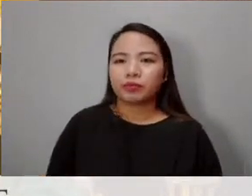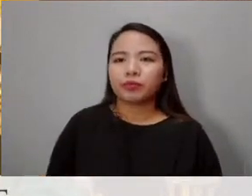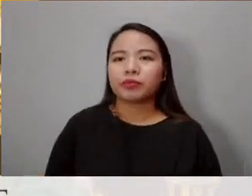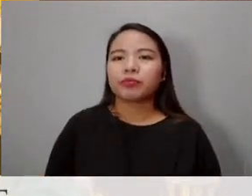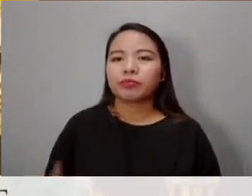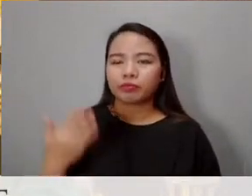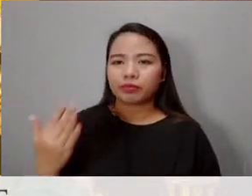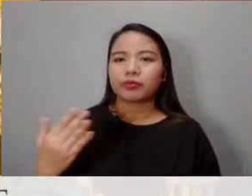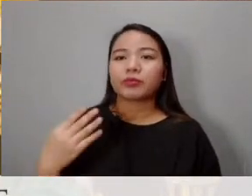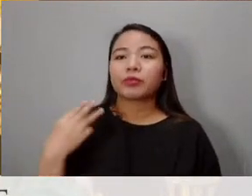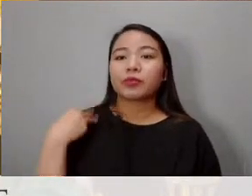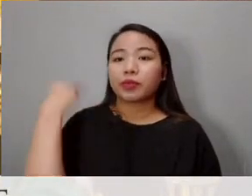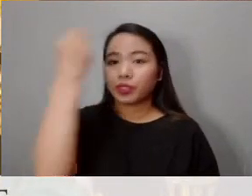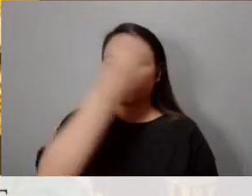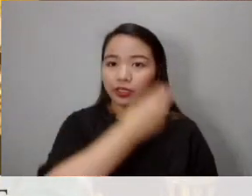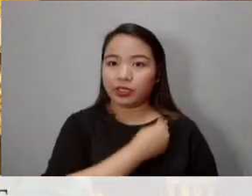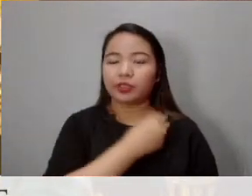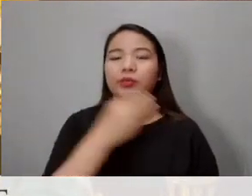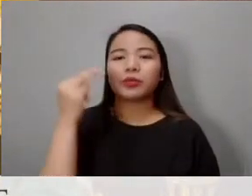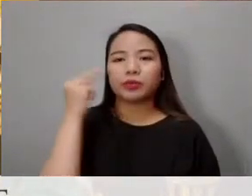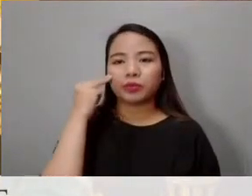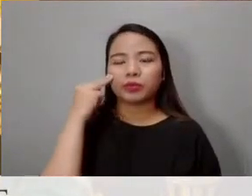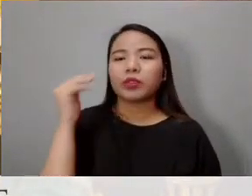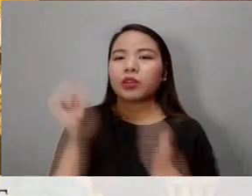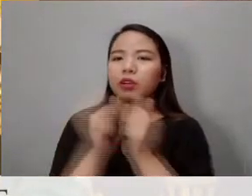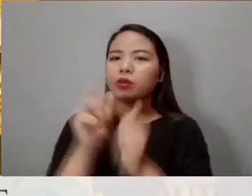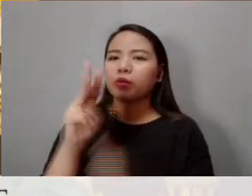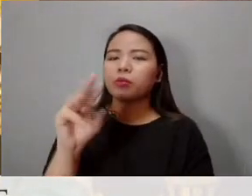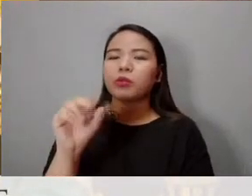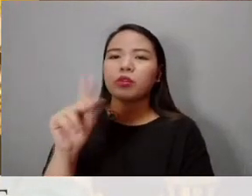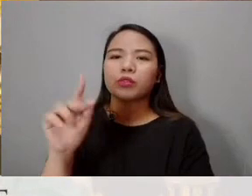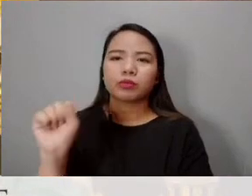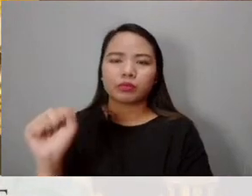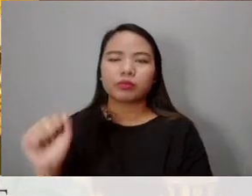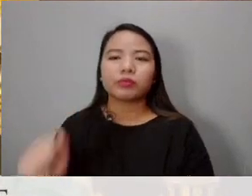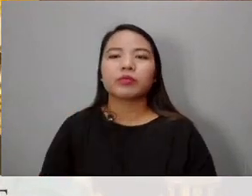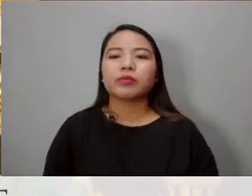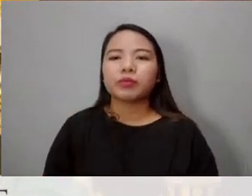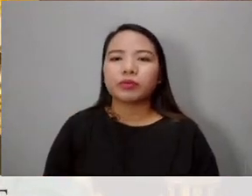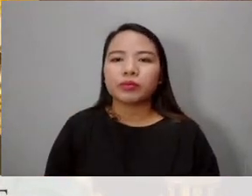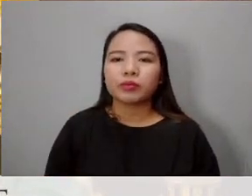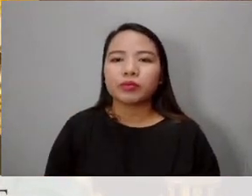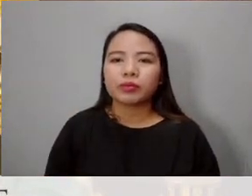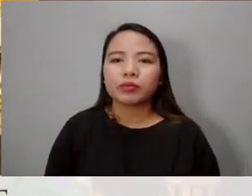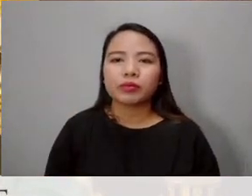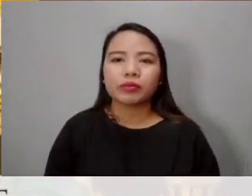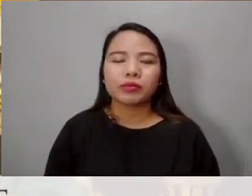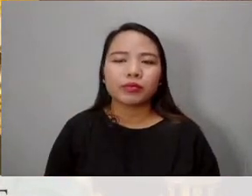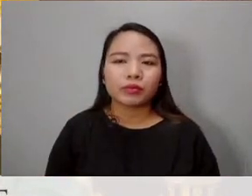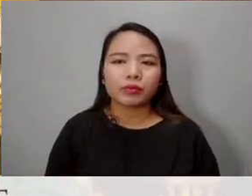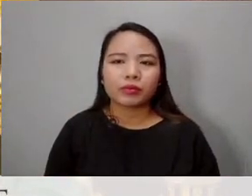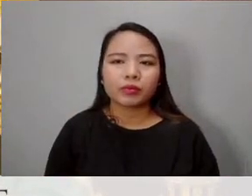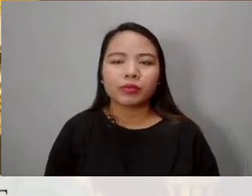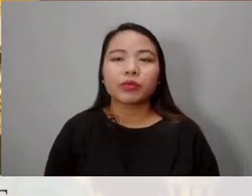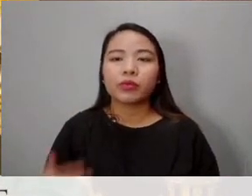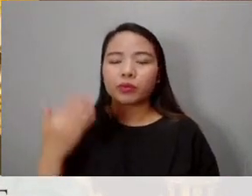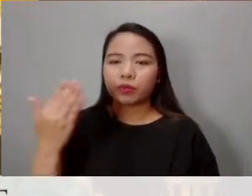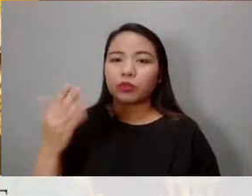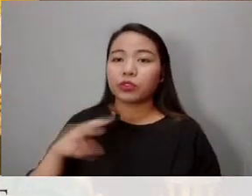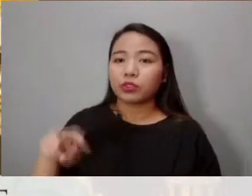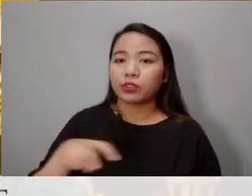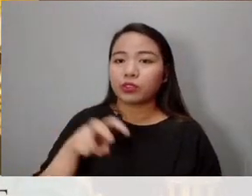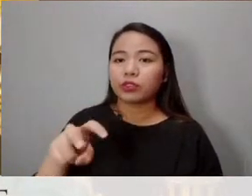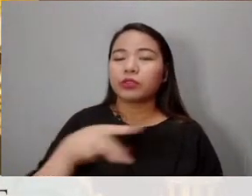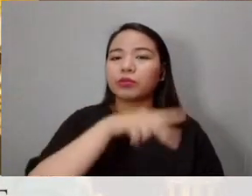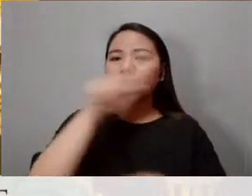Montserrat, accompanied the monks in the tumultuous seas on their way to the Philippines and in the